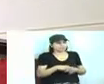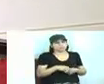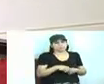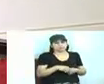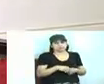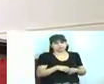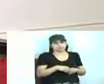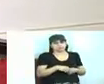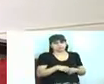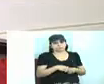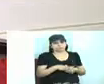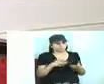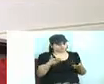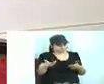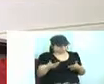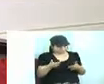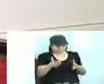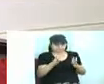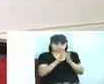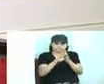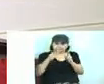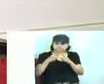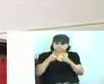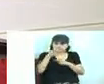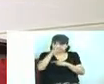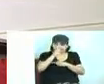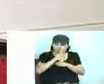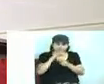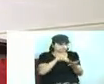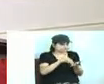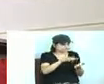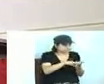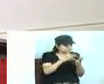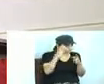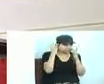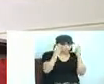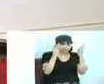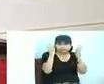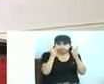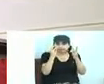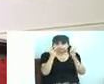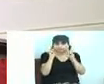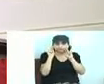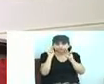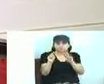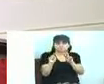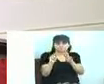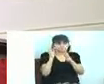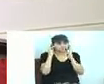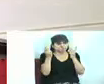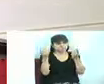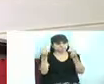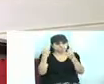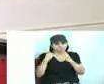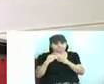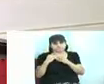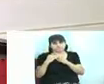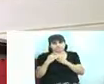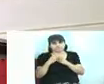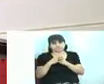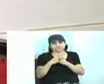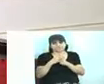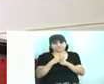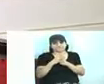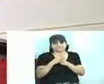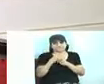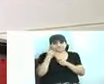And so we invite you, pray to God, write down the vision, take a look as the visions come forward so that we may know what